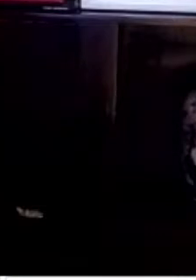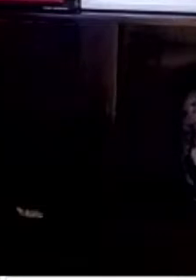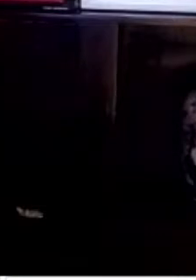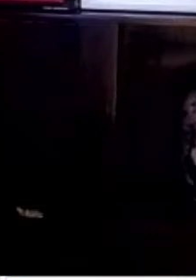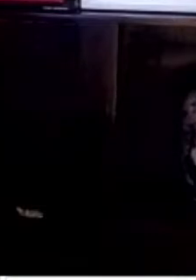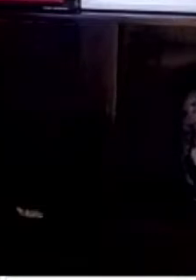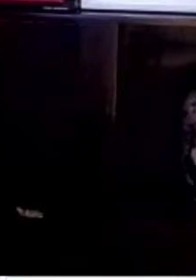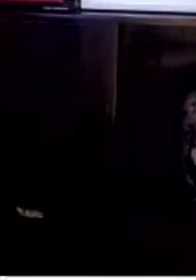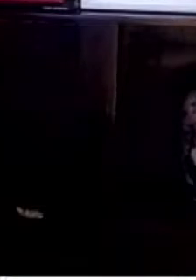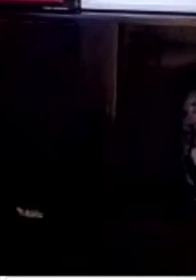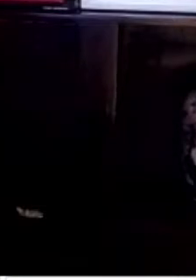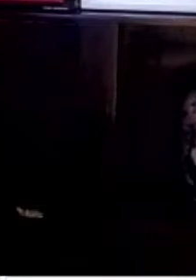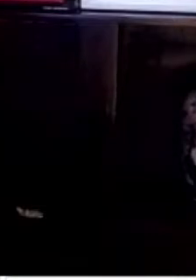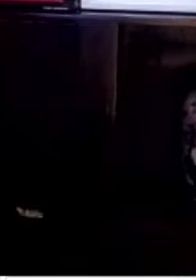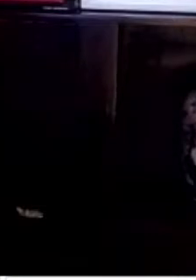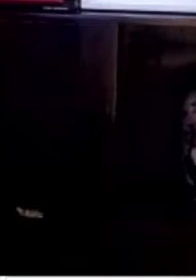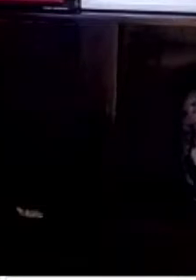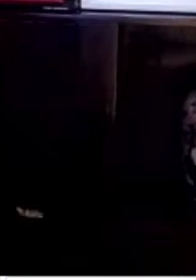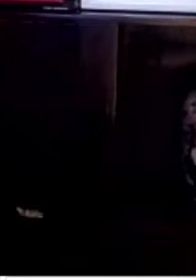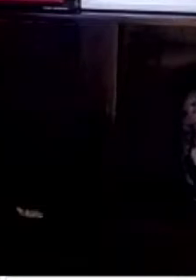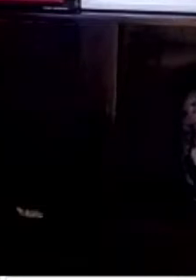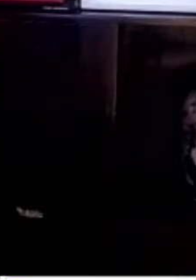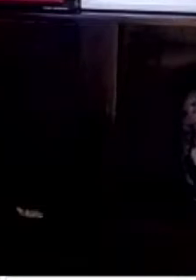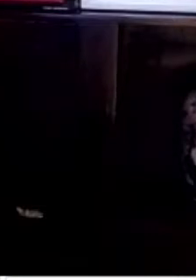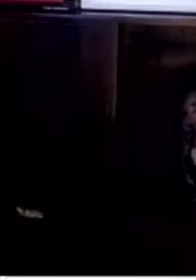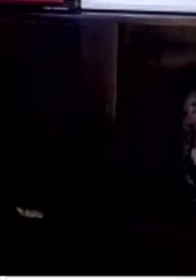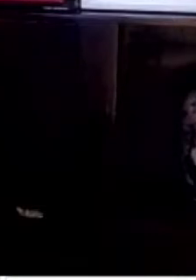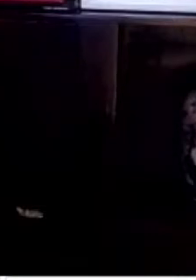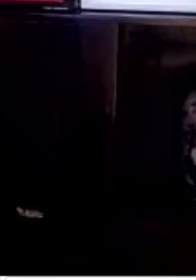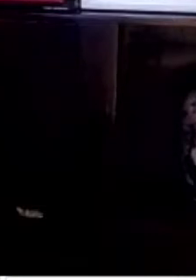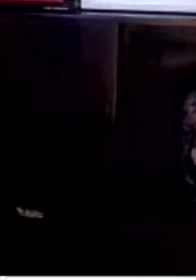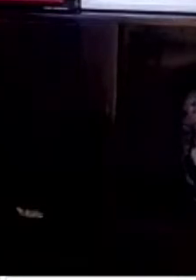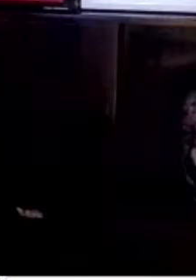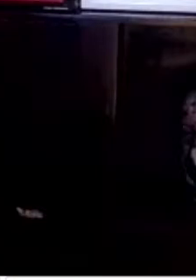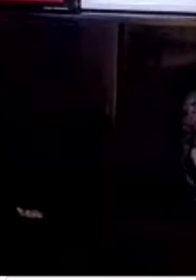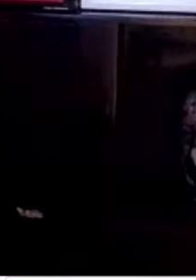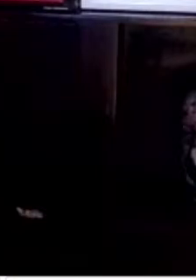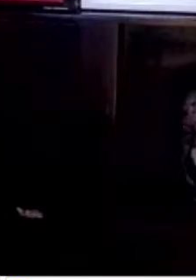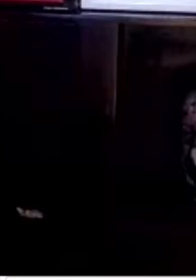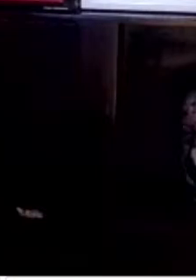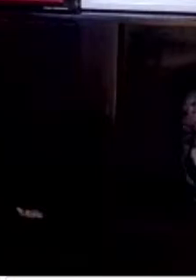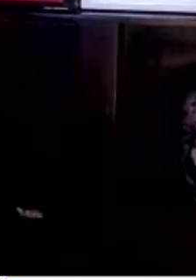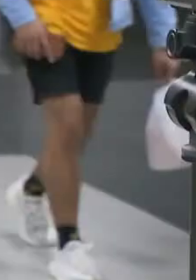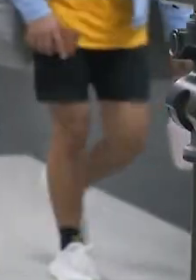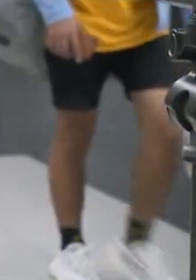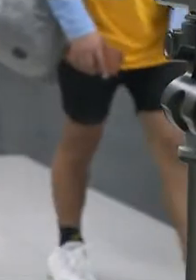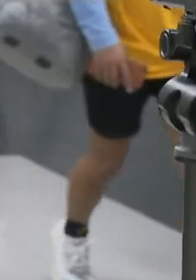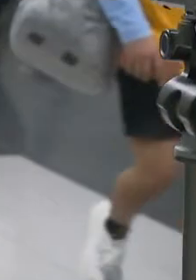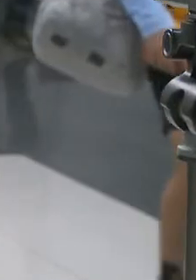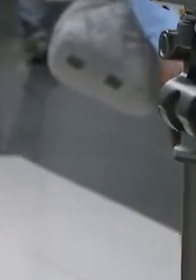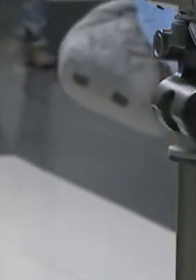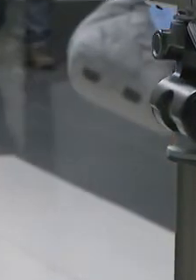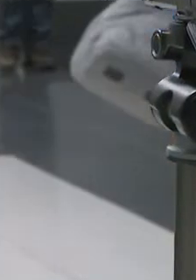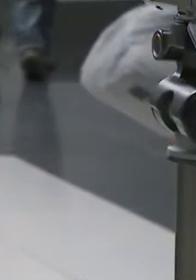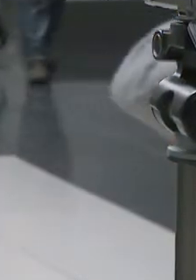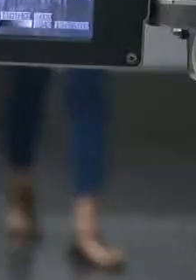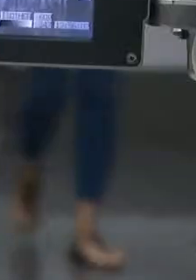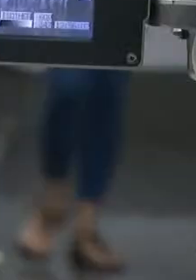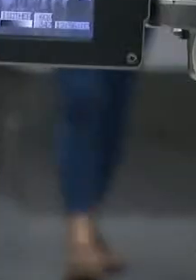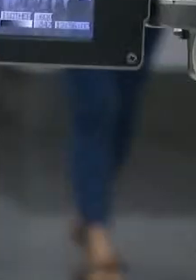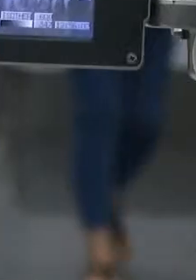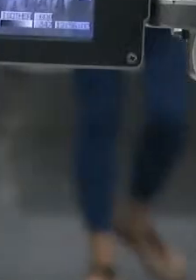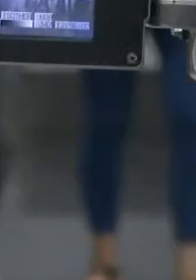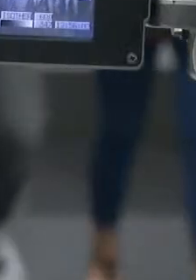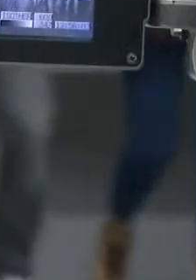U.S. Centers for Disease Control and Prevention lowers its COVID-19 travel advisory on the Philippines and several other destinations to alert